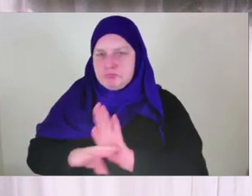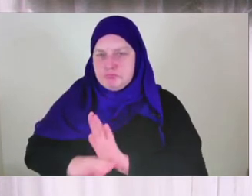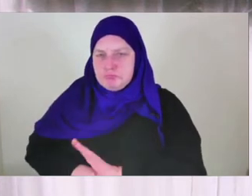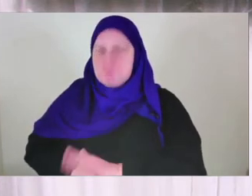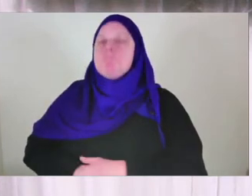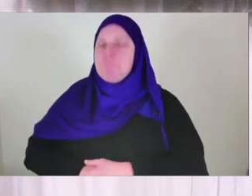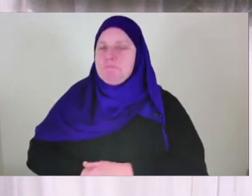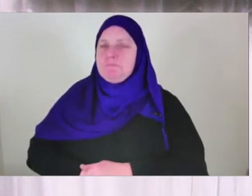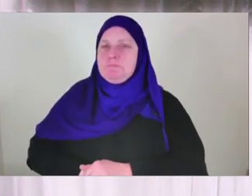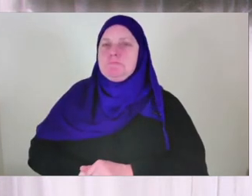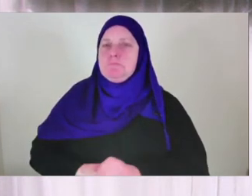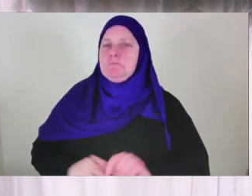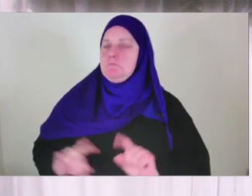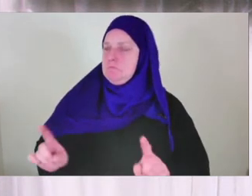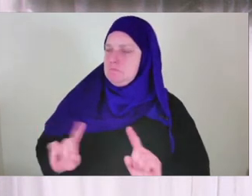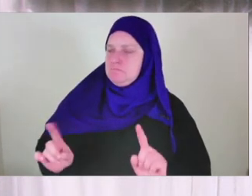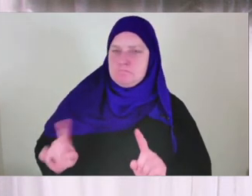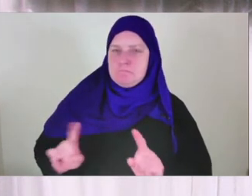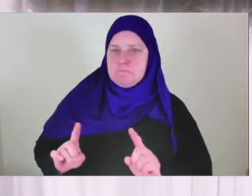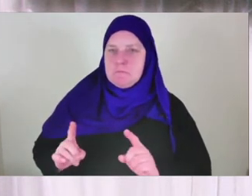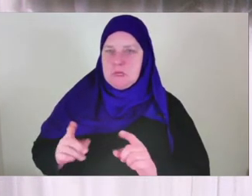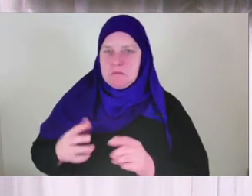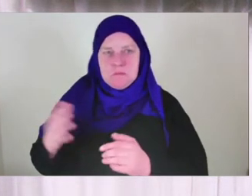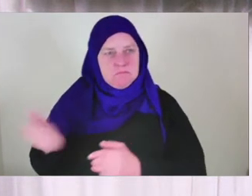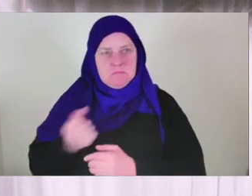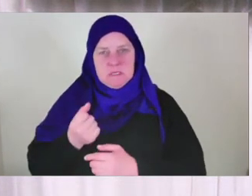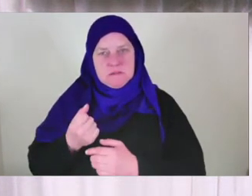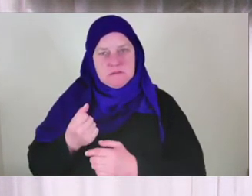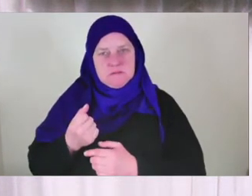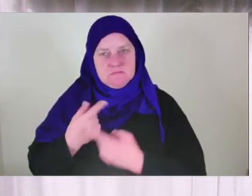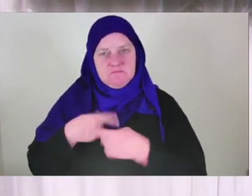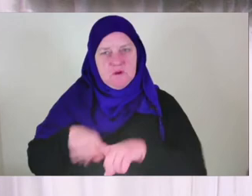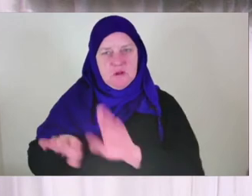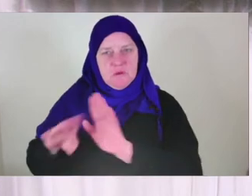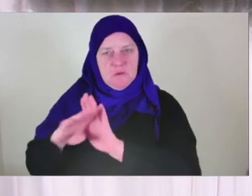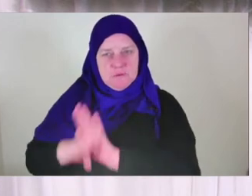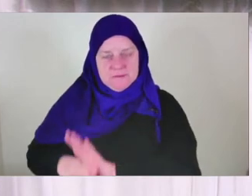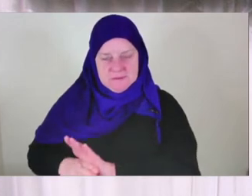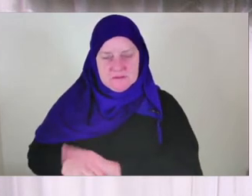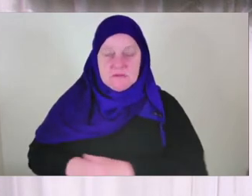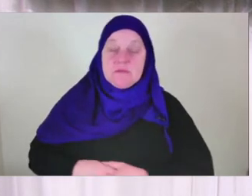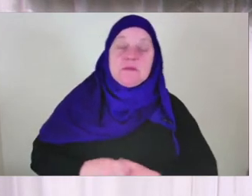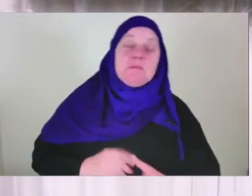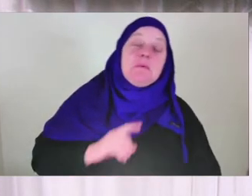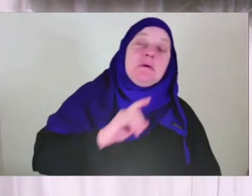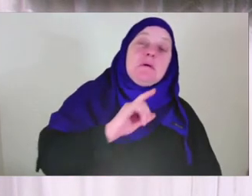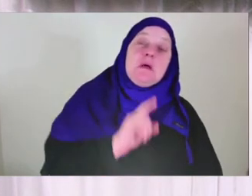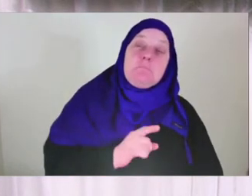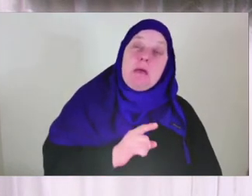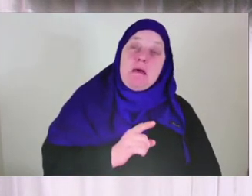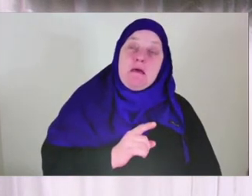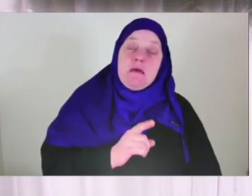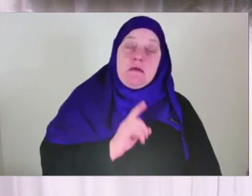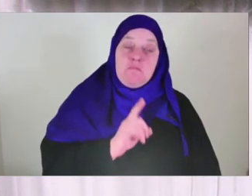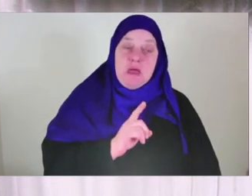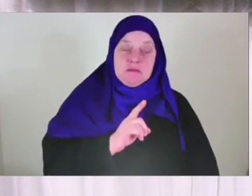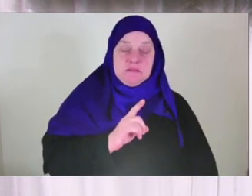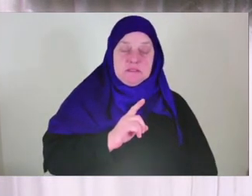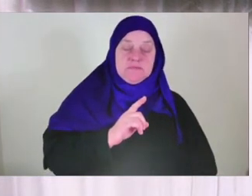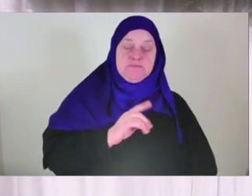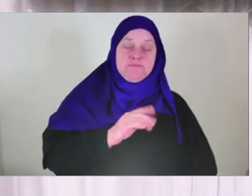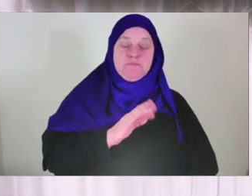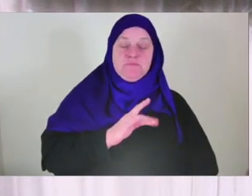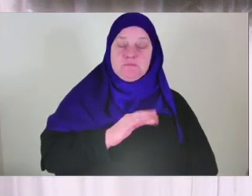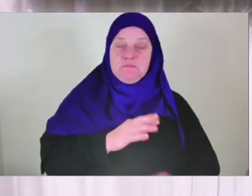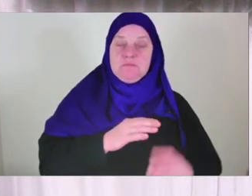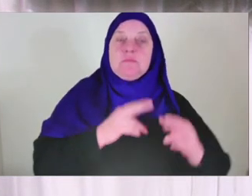a situation with Zakat and Khums, about what are the Maraja doing? How do we, forgive me for